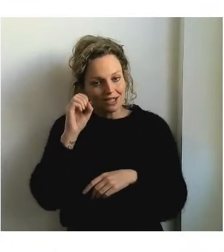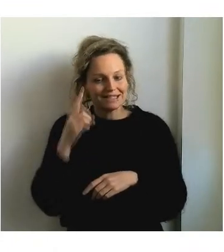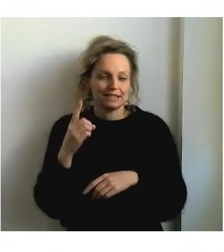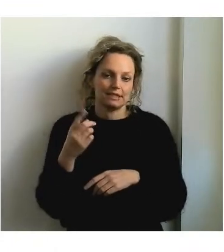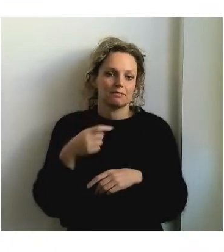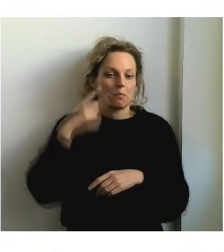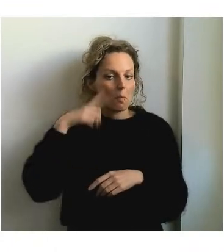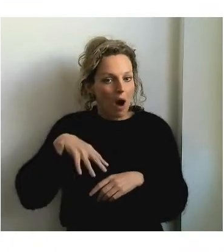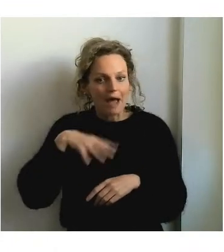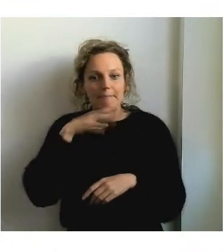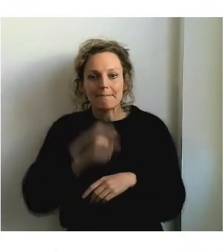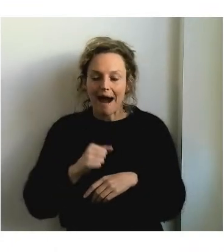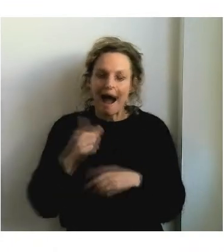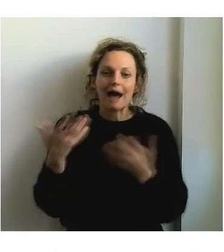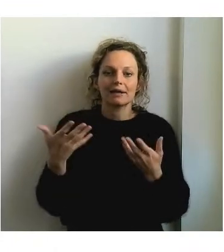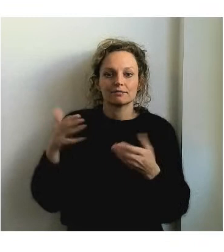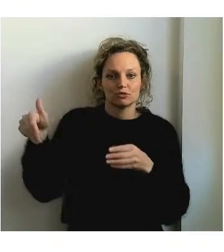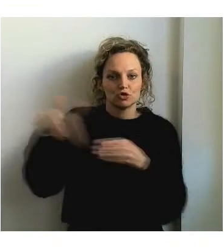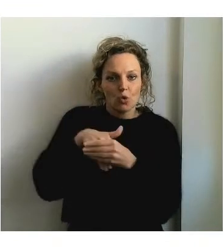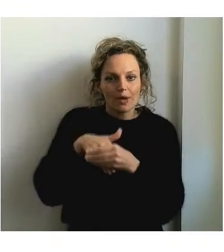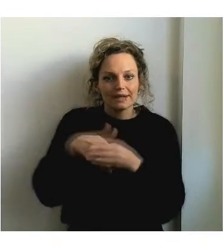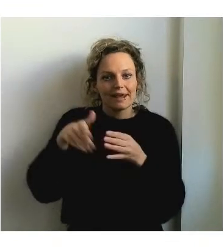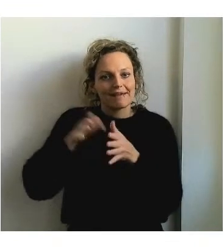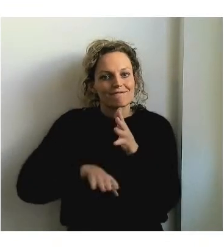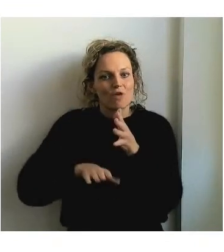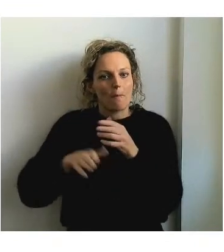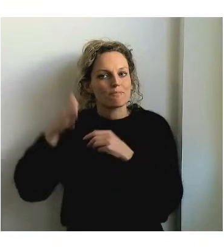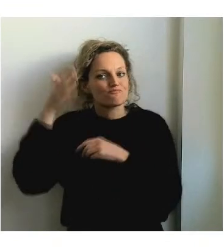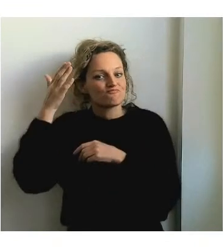from my spare room, recently painted yellow.